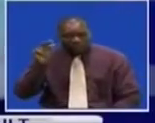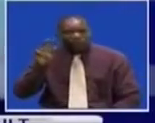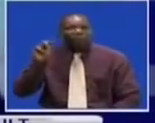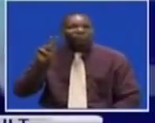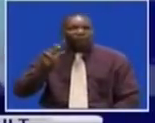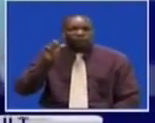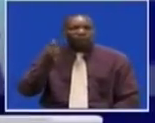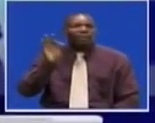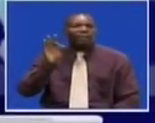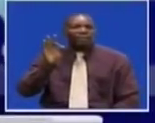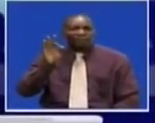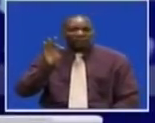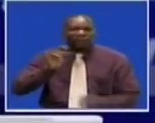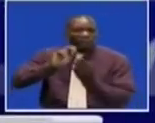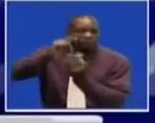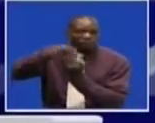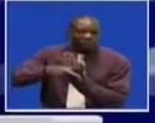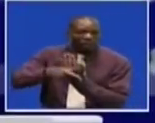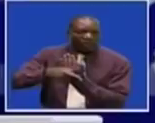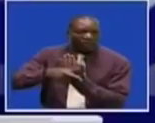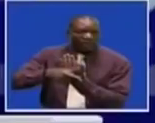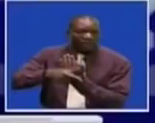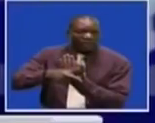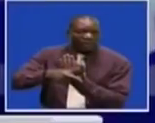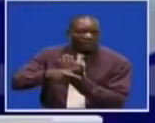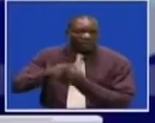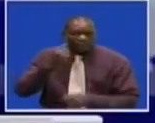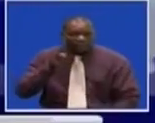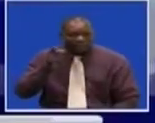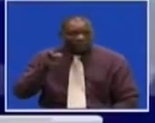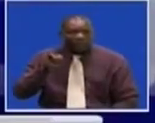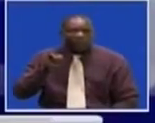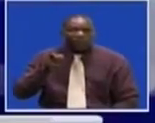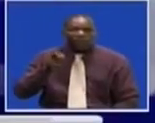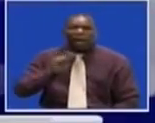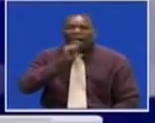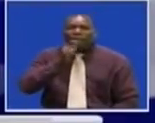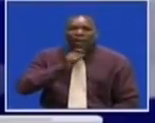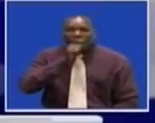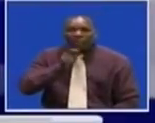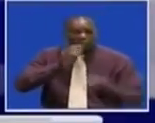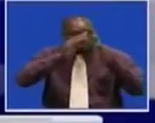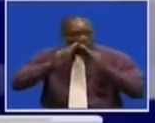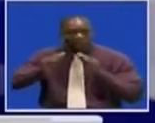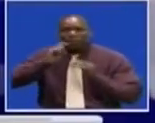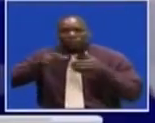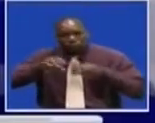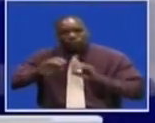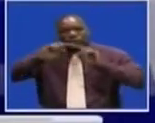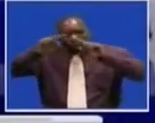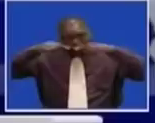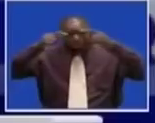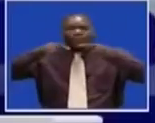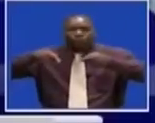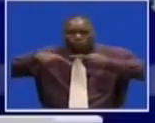Television 2019 content. The Permanent Secretary said there is need for media institutions to continue promoting